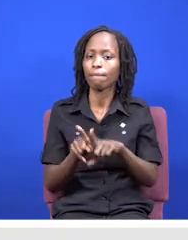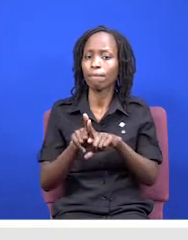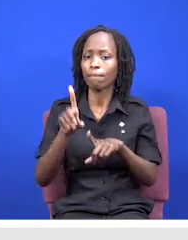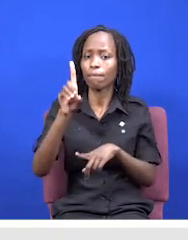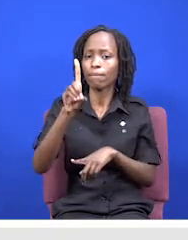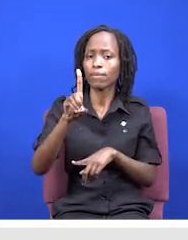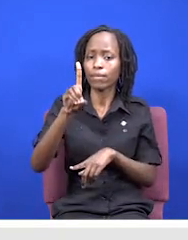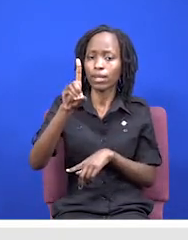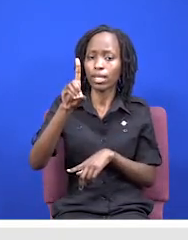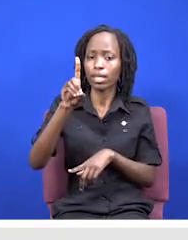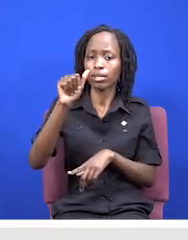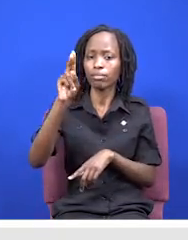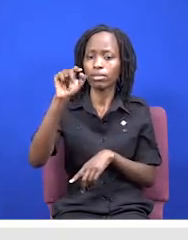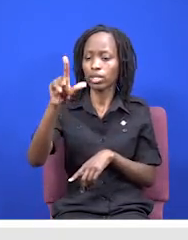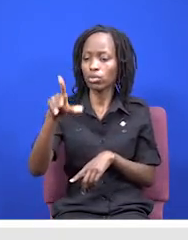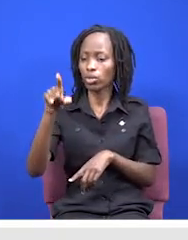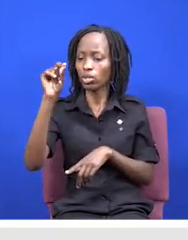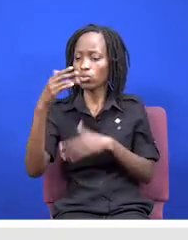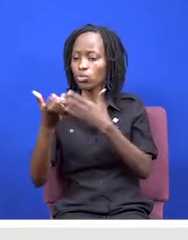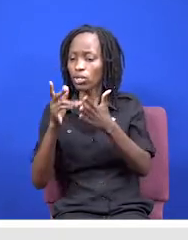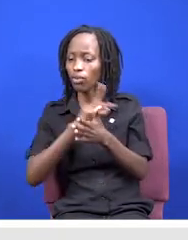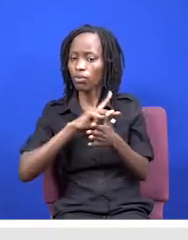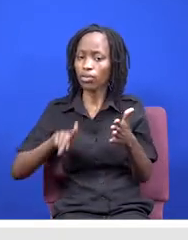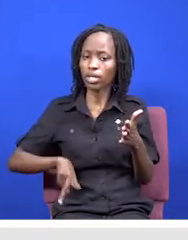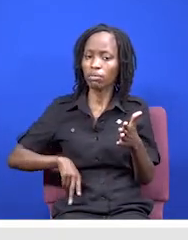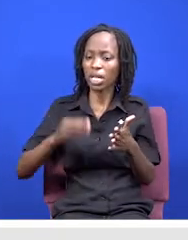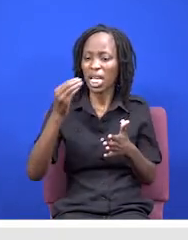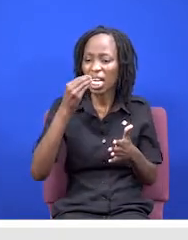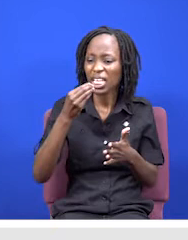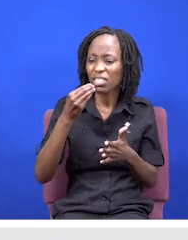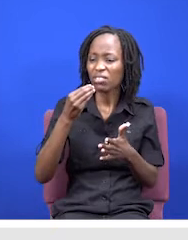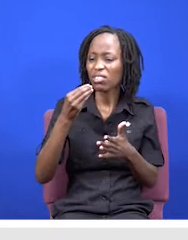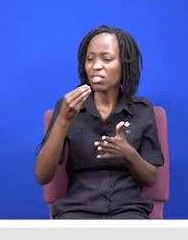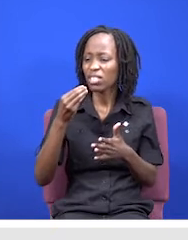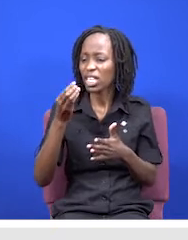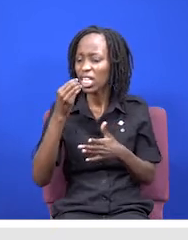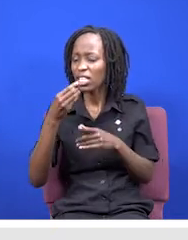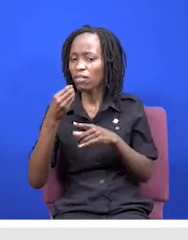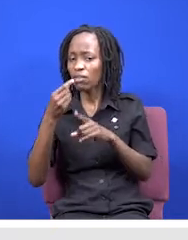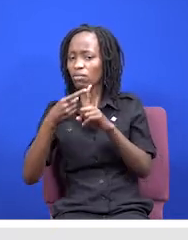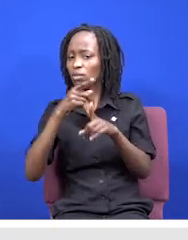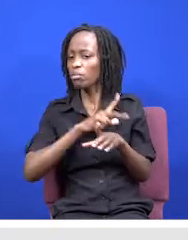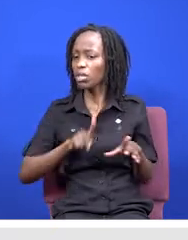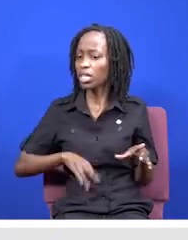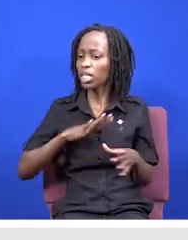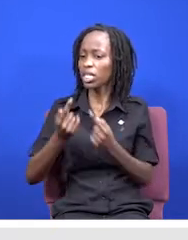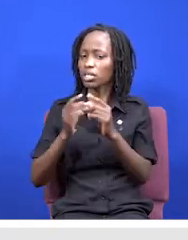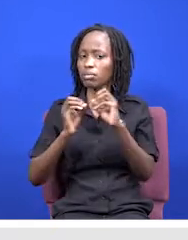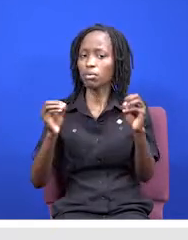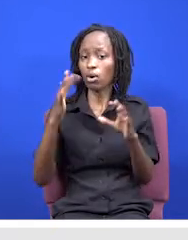Even though Daniel was selected to serve King Nebuchadnezzar, he wouldn't eat the food from the king's kitchens because it was forbidden by